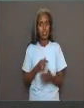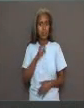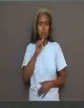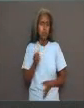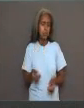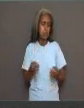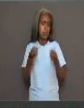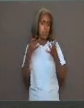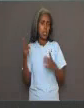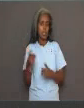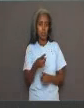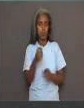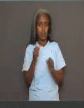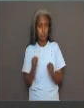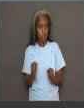many possibilities.